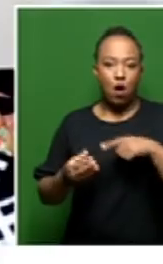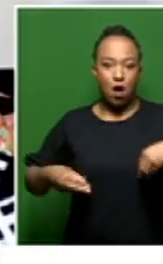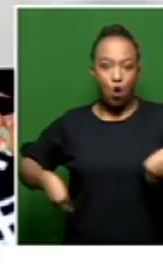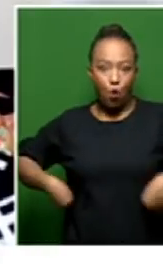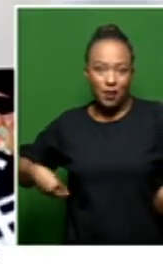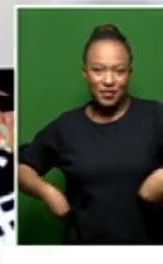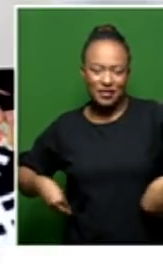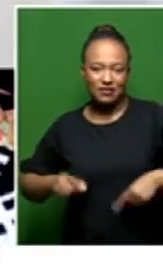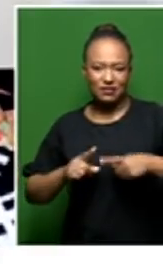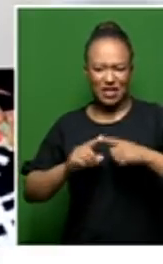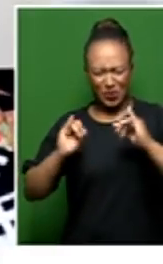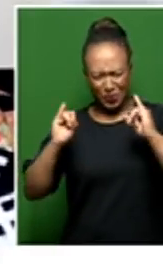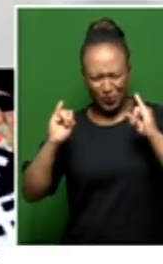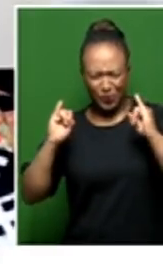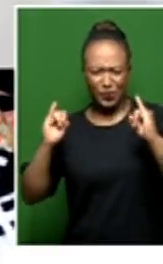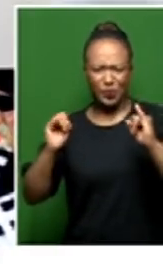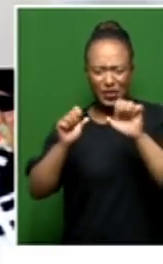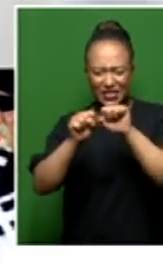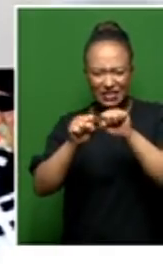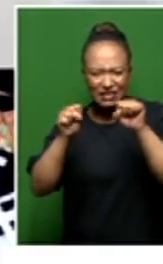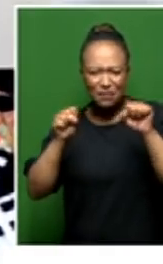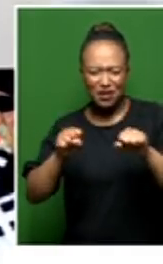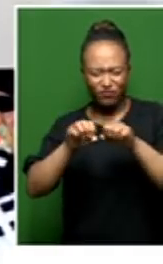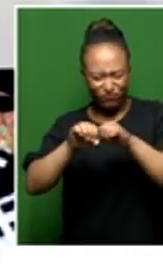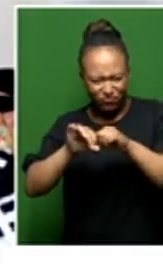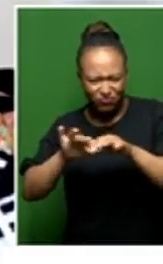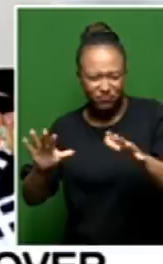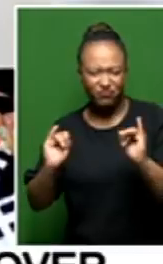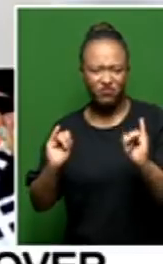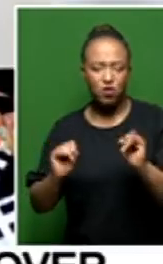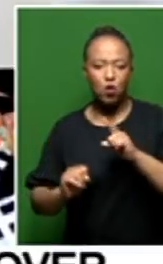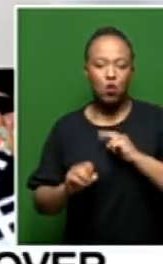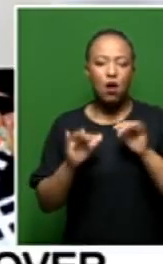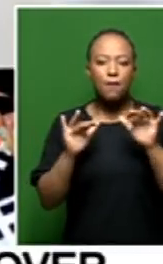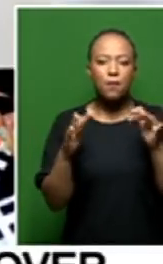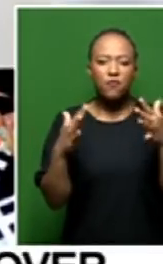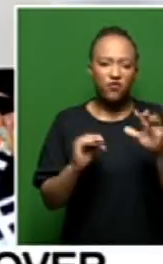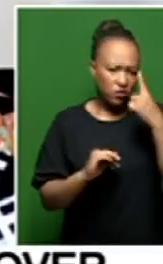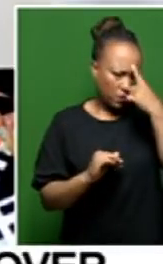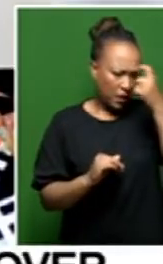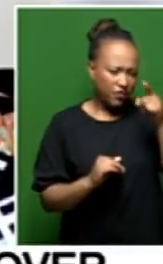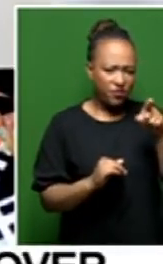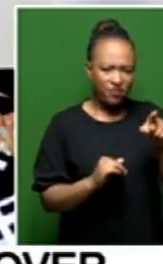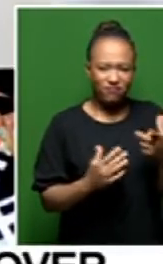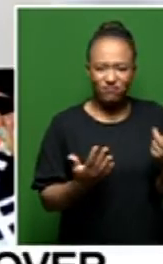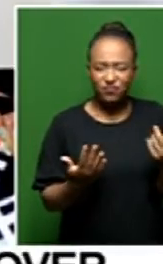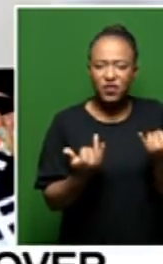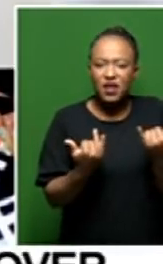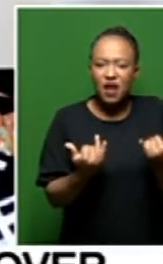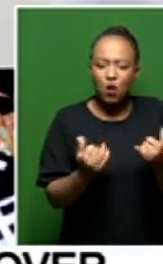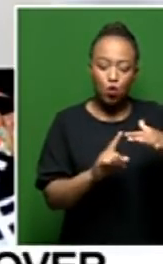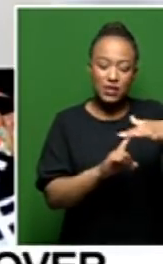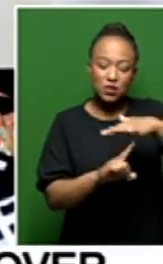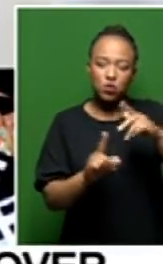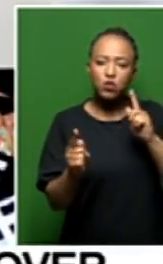corruption is as systemic and endemic as the public believes it is, how do we turn the